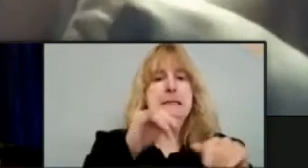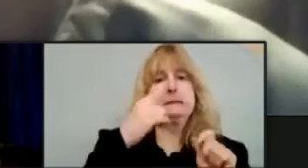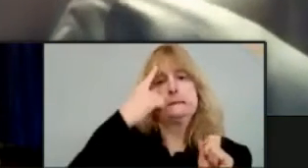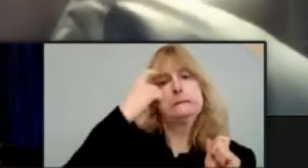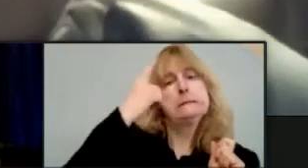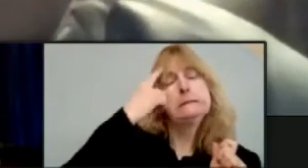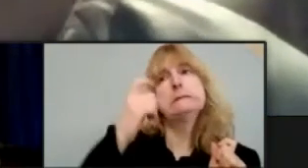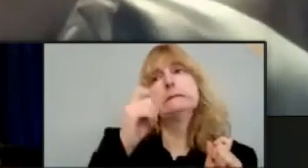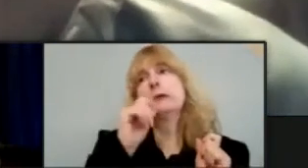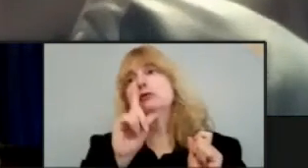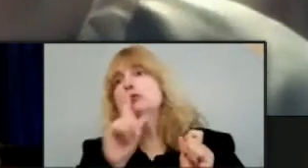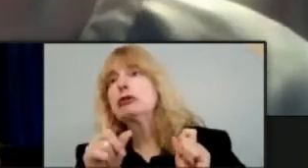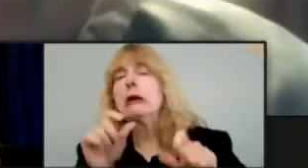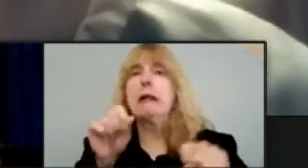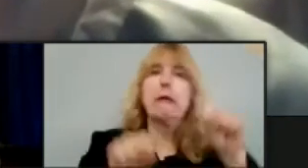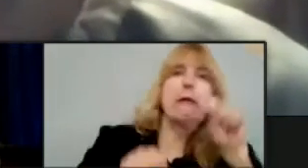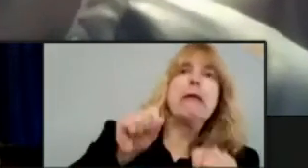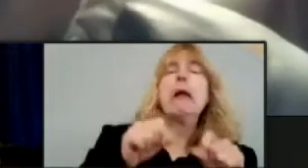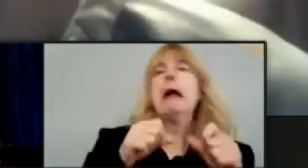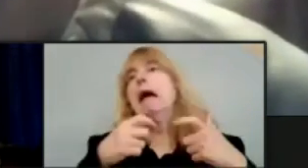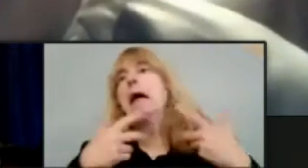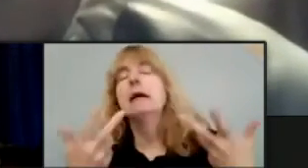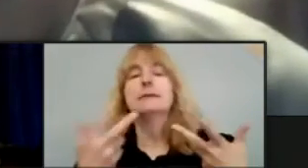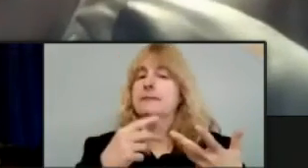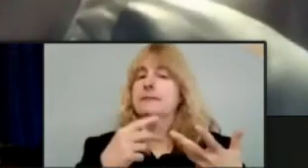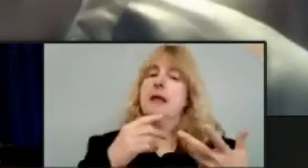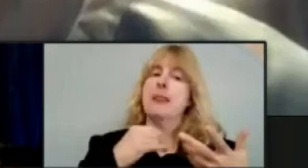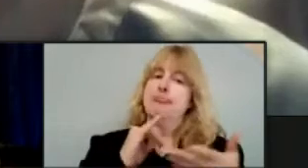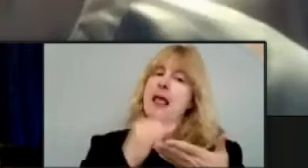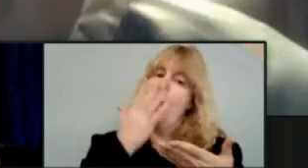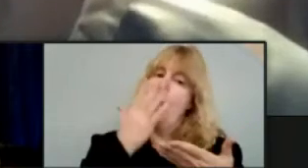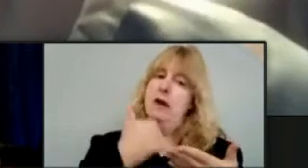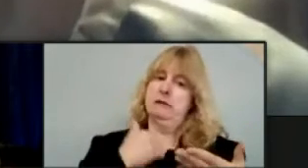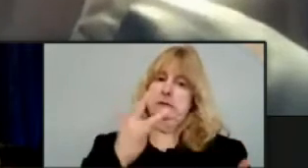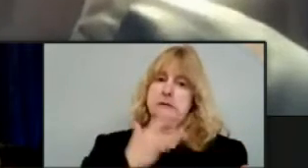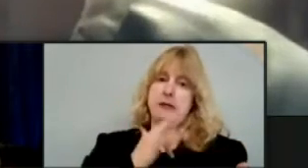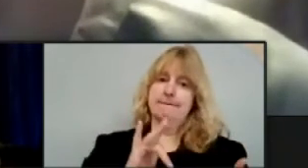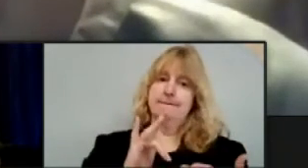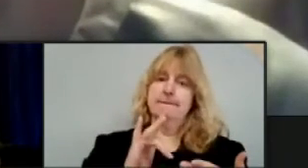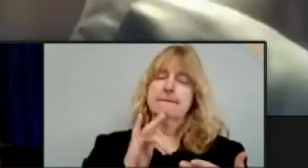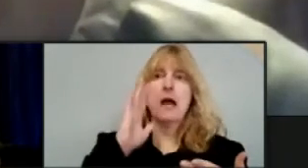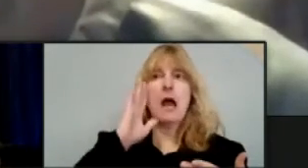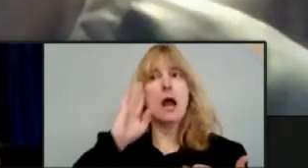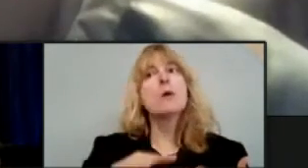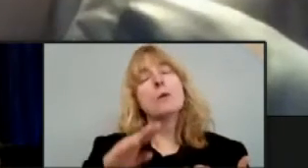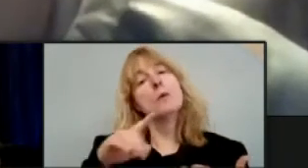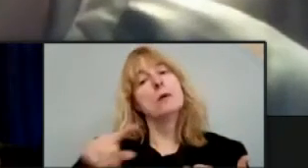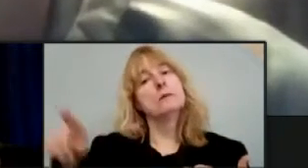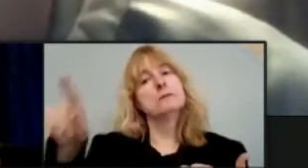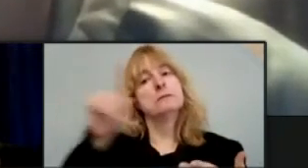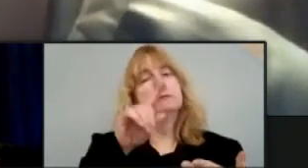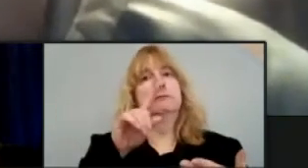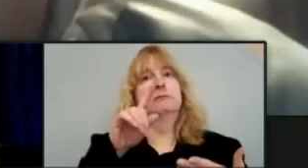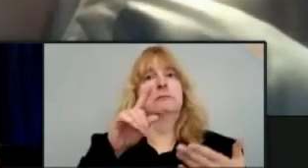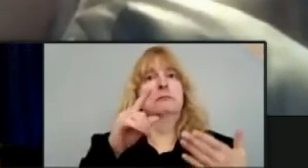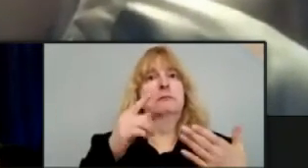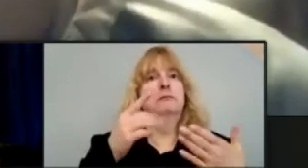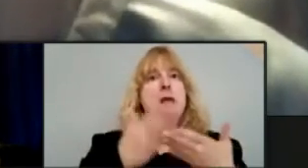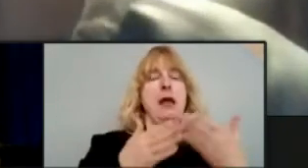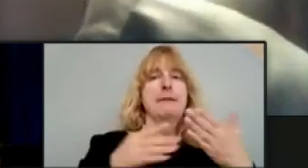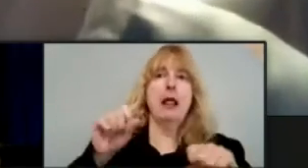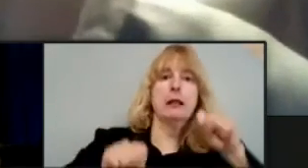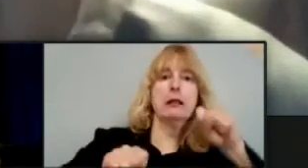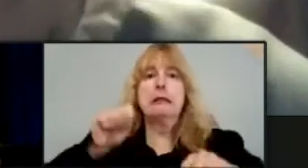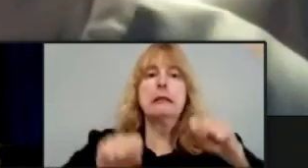DPSCD to echo those concerns and to be sensitive about that before making it mandatory. So